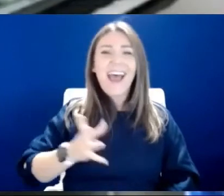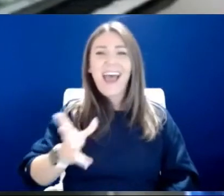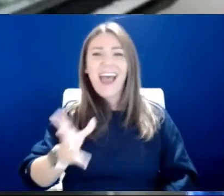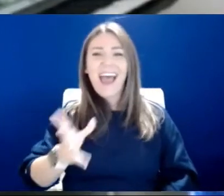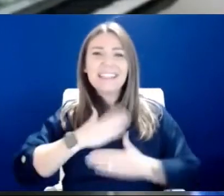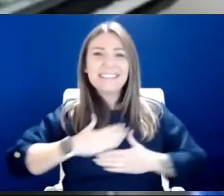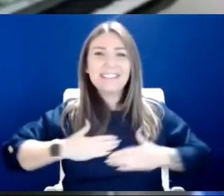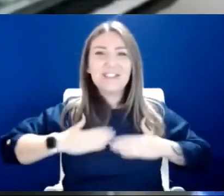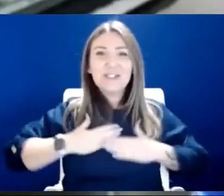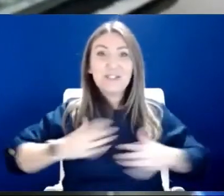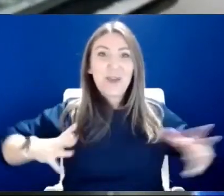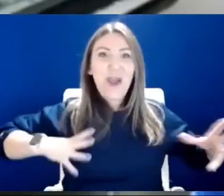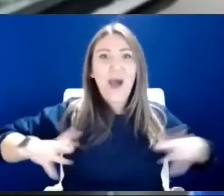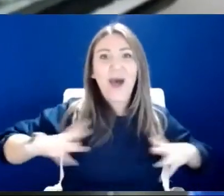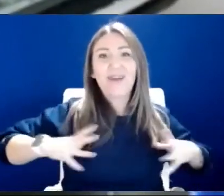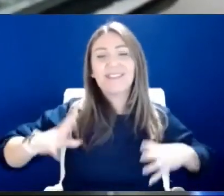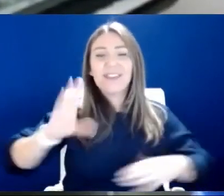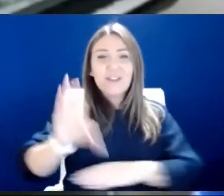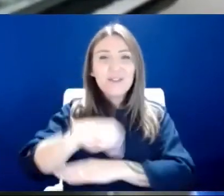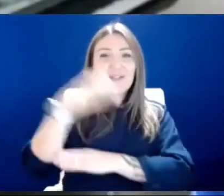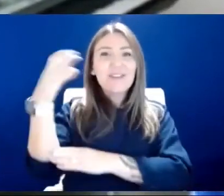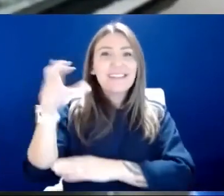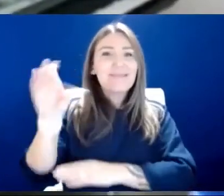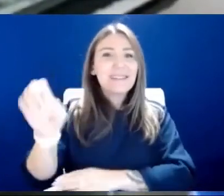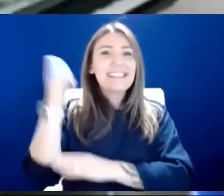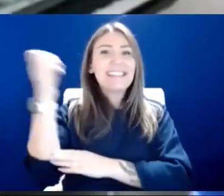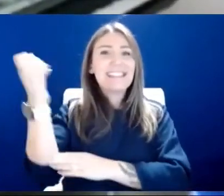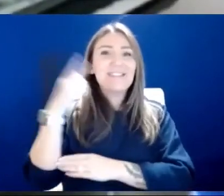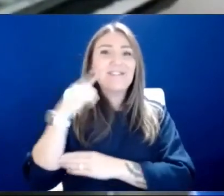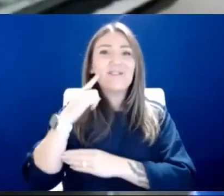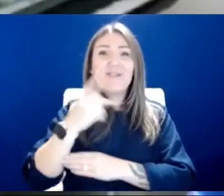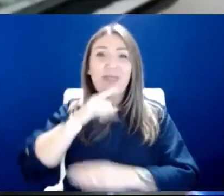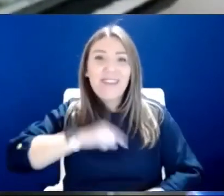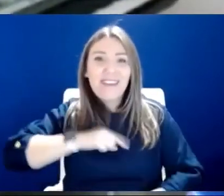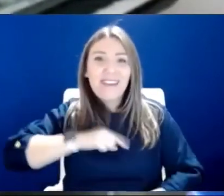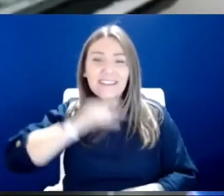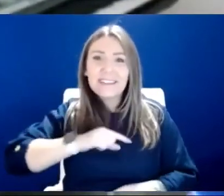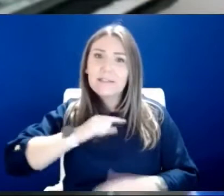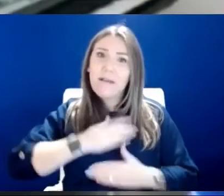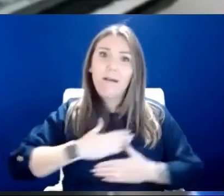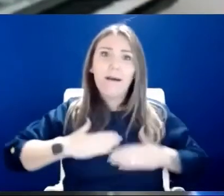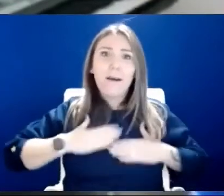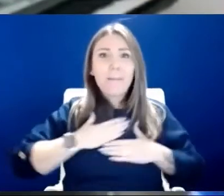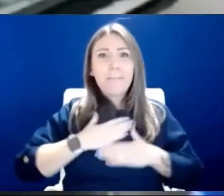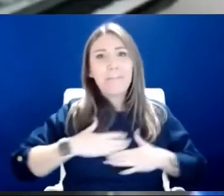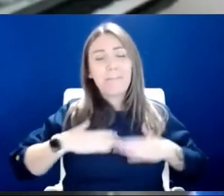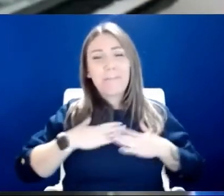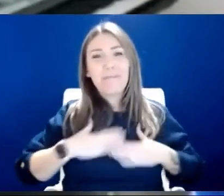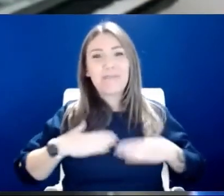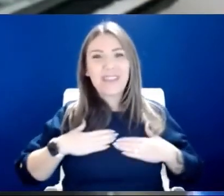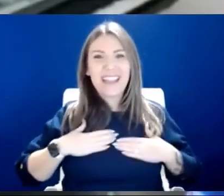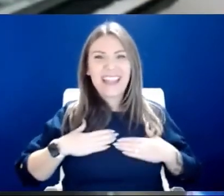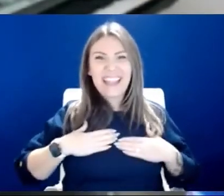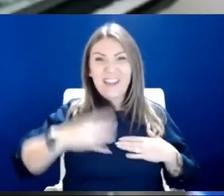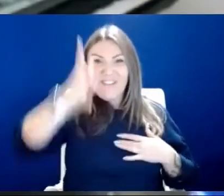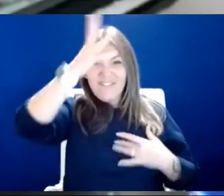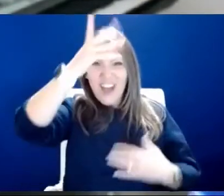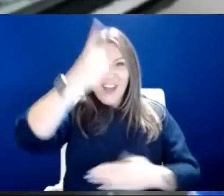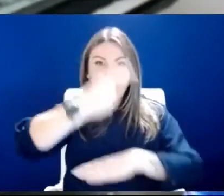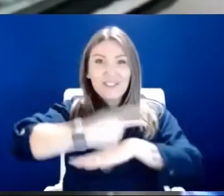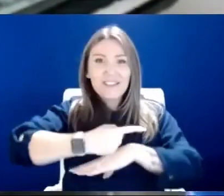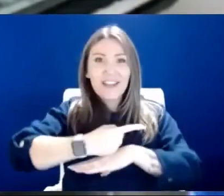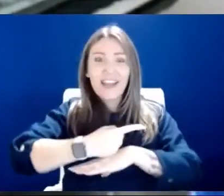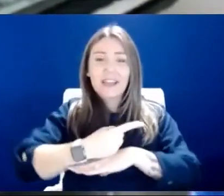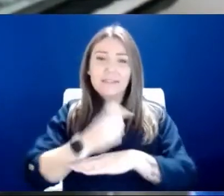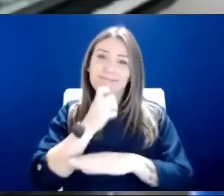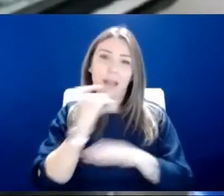the holidays, Christmas, Easter, Thanksgiving, the whole bit, you know. And, you know, Father's Day, it's not the